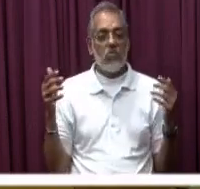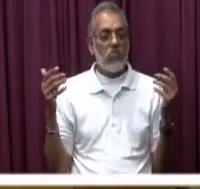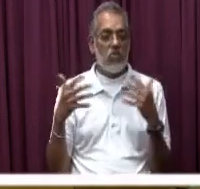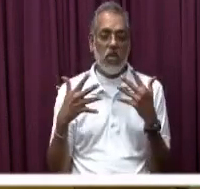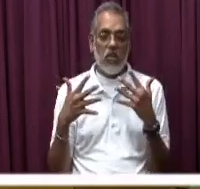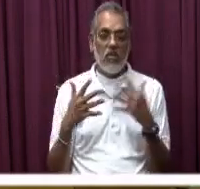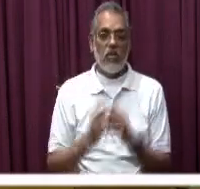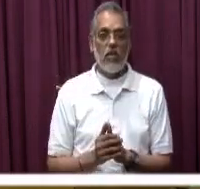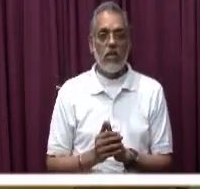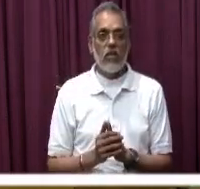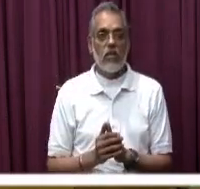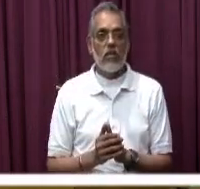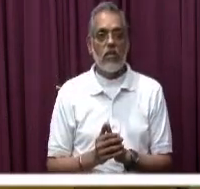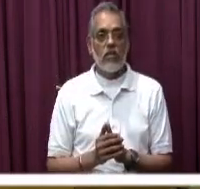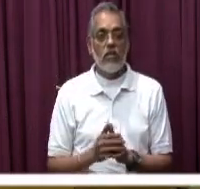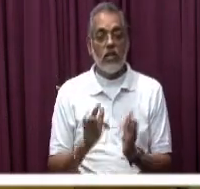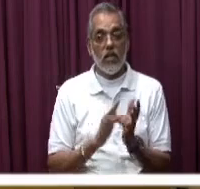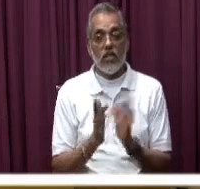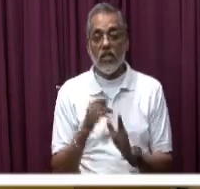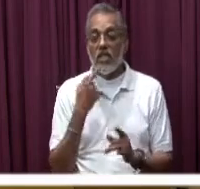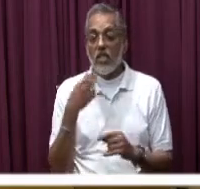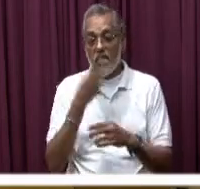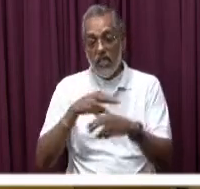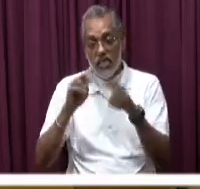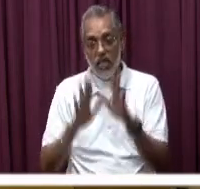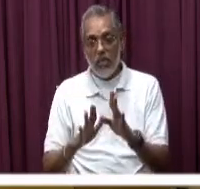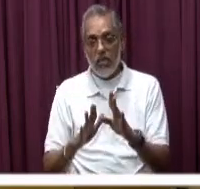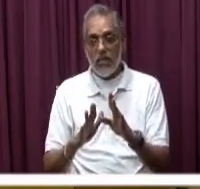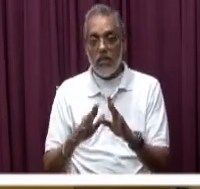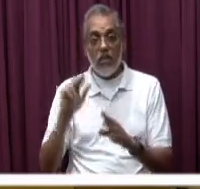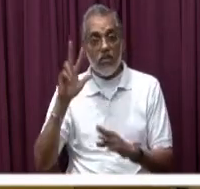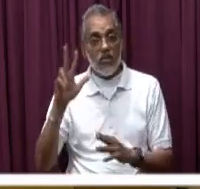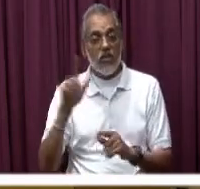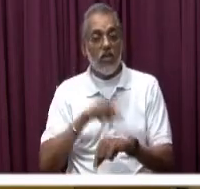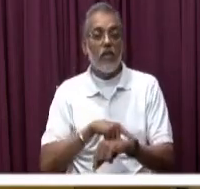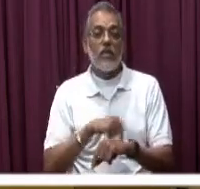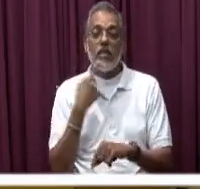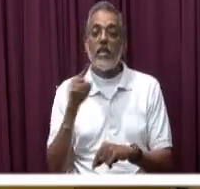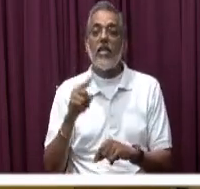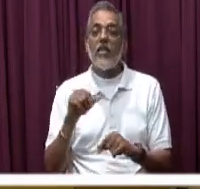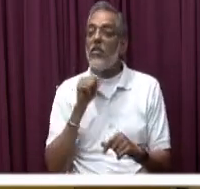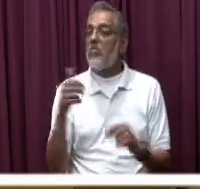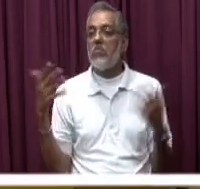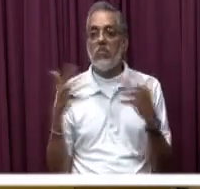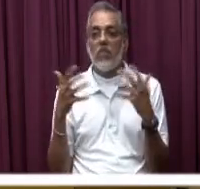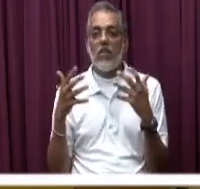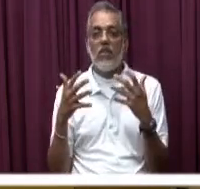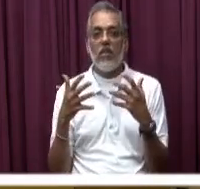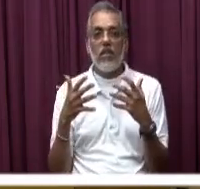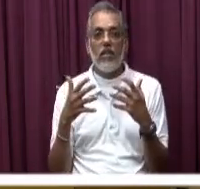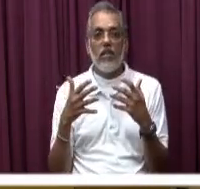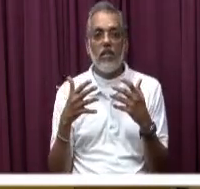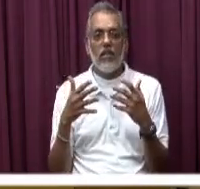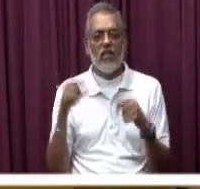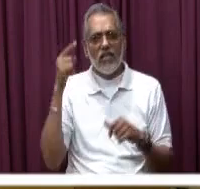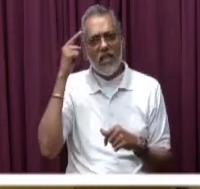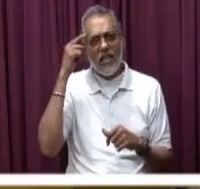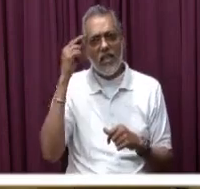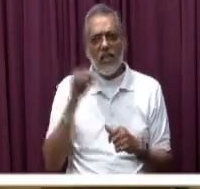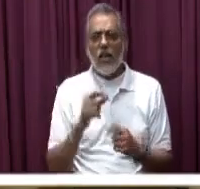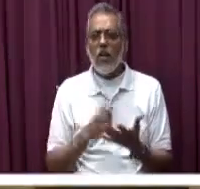afraid. You know, three times in the text he says, don't be afraid. You getting any clues as yet?